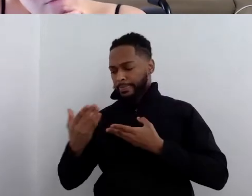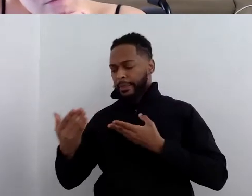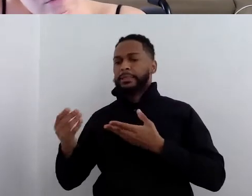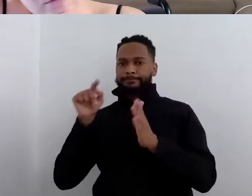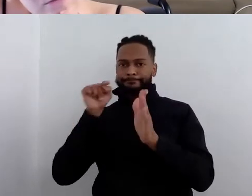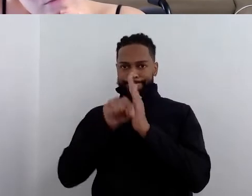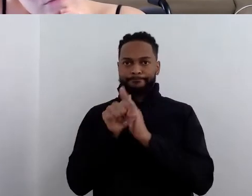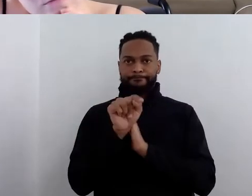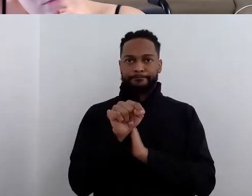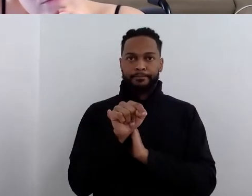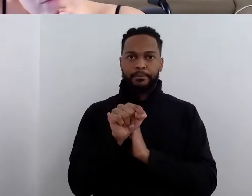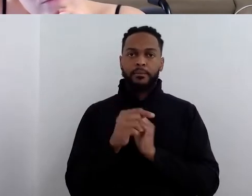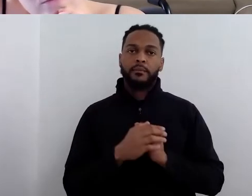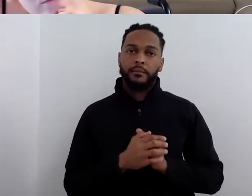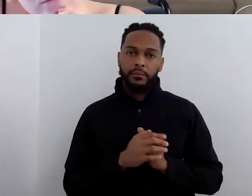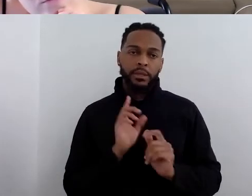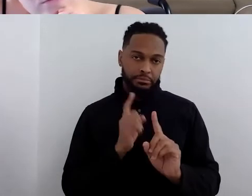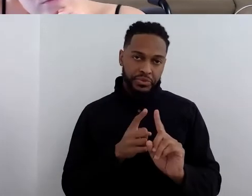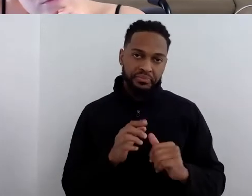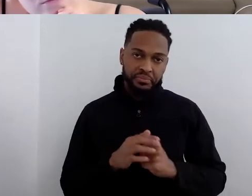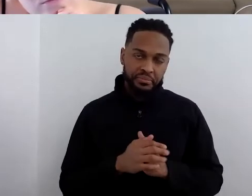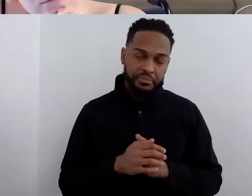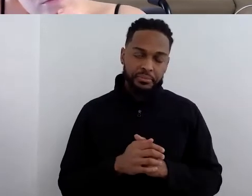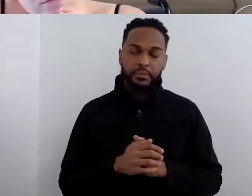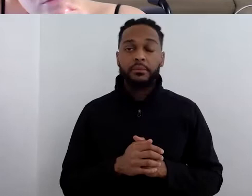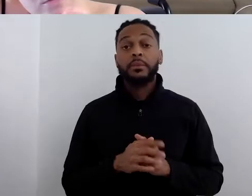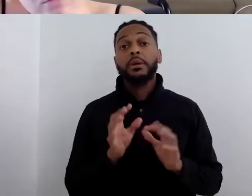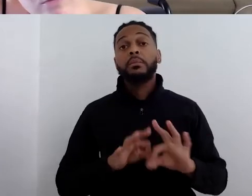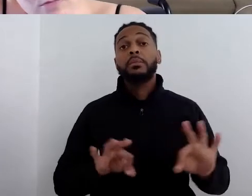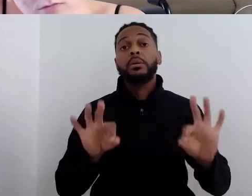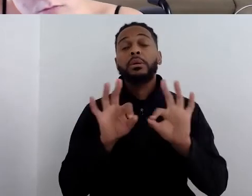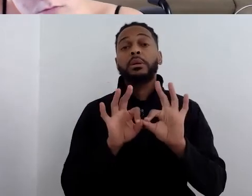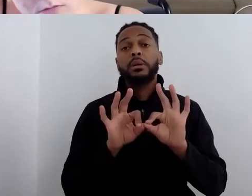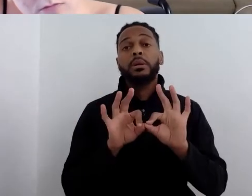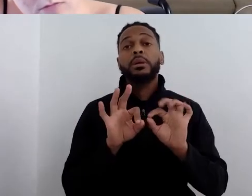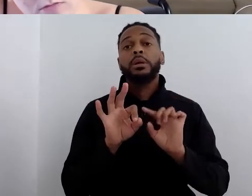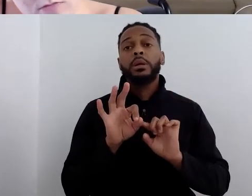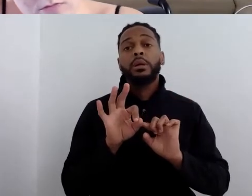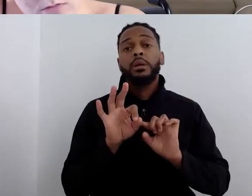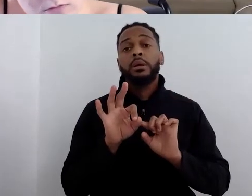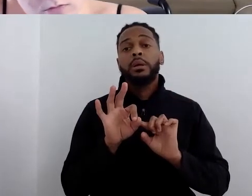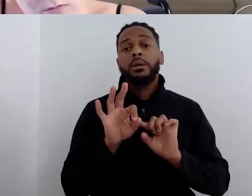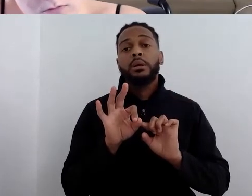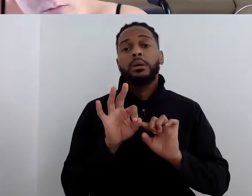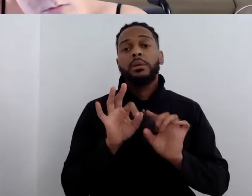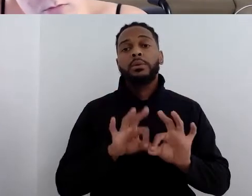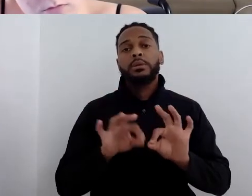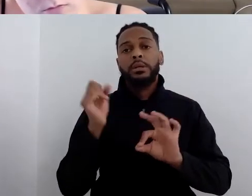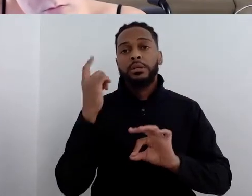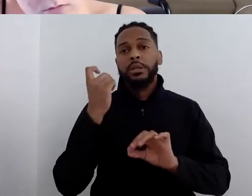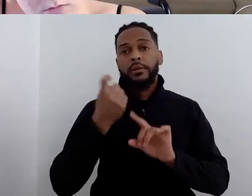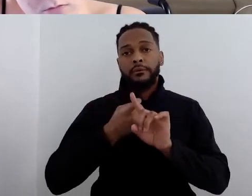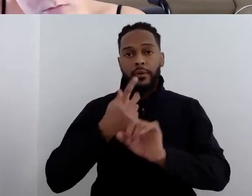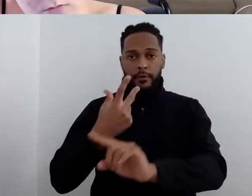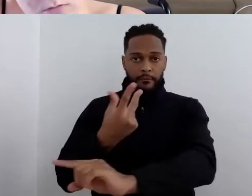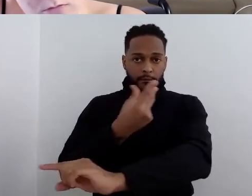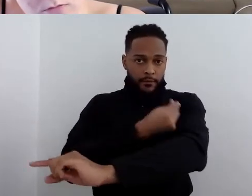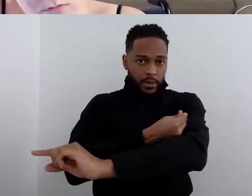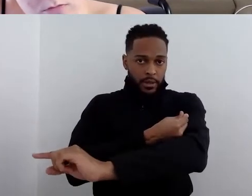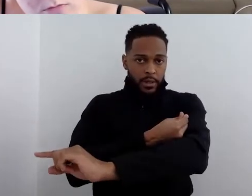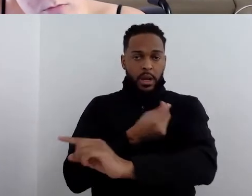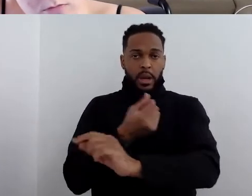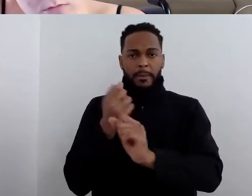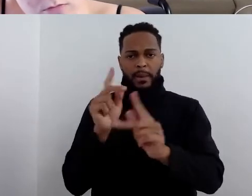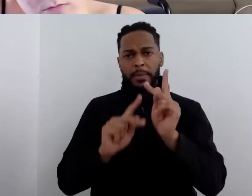I think the important thing to take away from the viruses, because a lot of people the vaccinations, a lot of people get caught up with